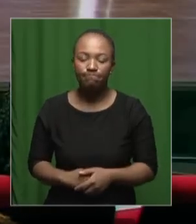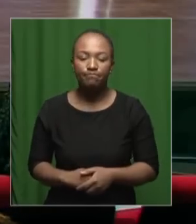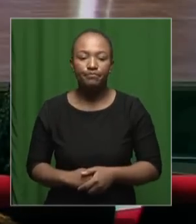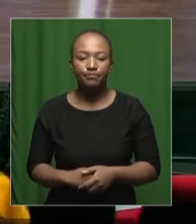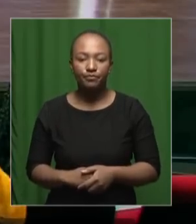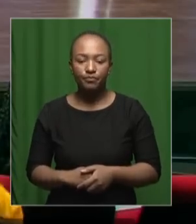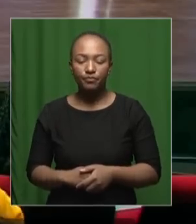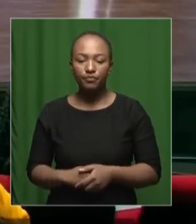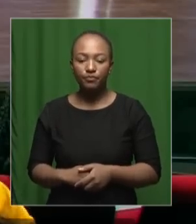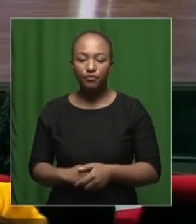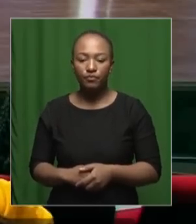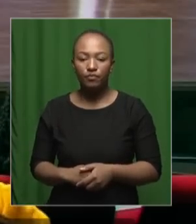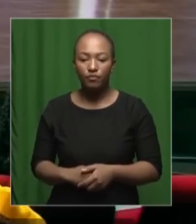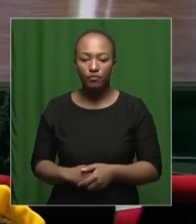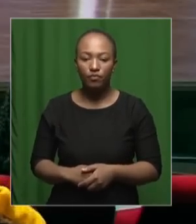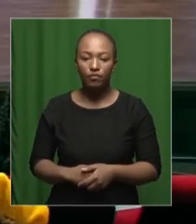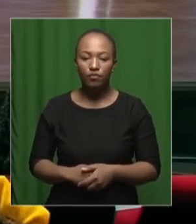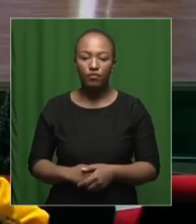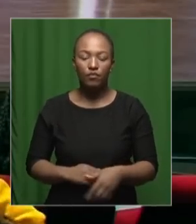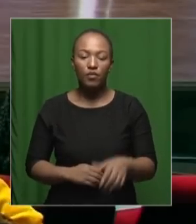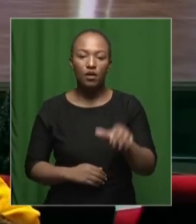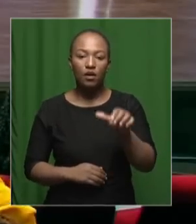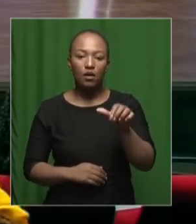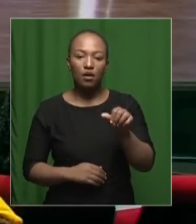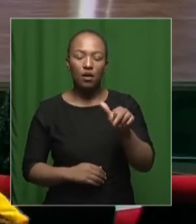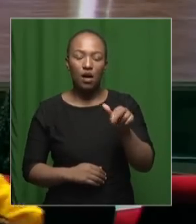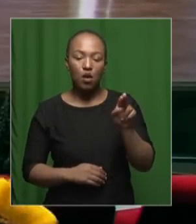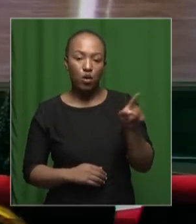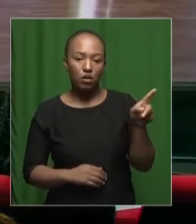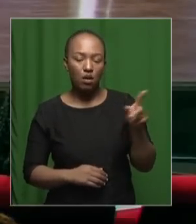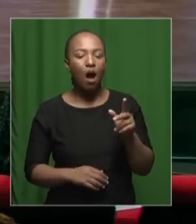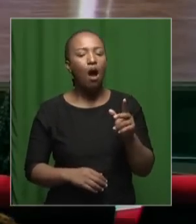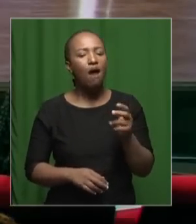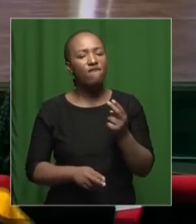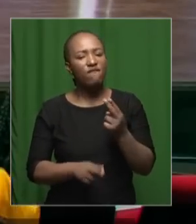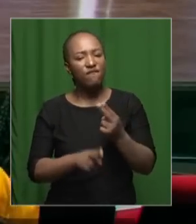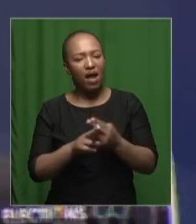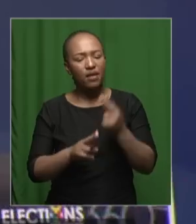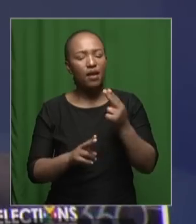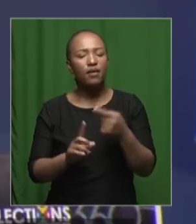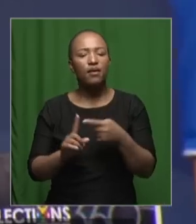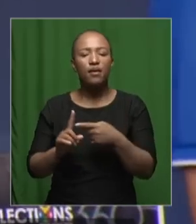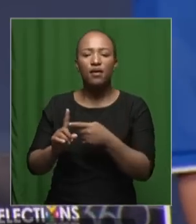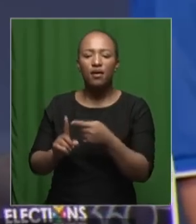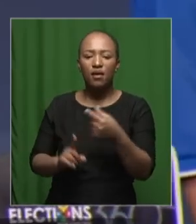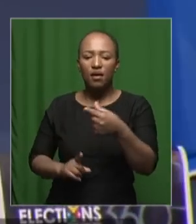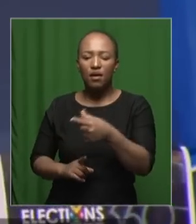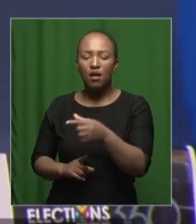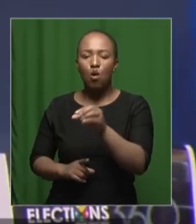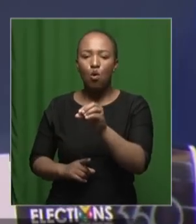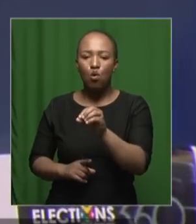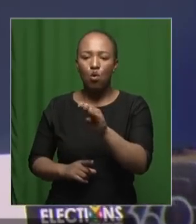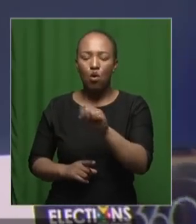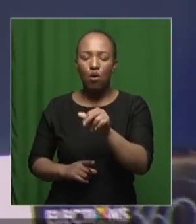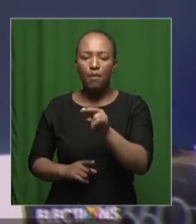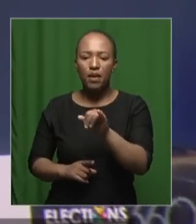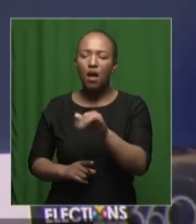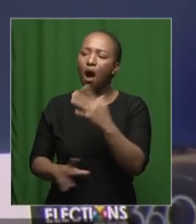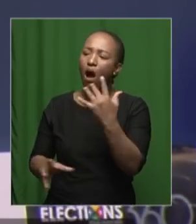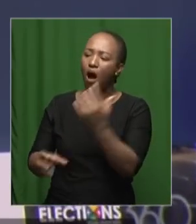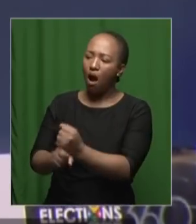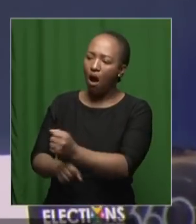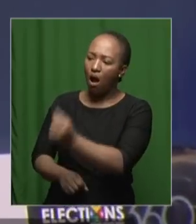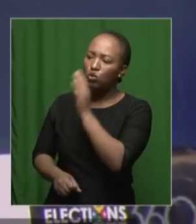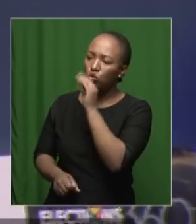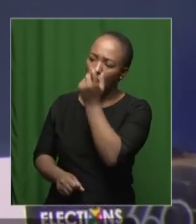Sakina, at long last, Funzi is starting to talk sense. And because you are in government, when we talk sense,